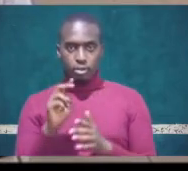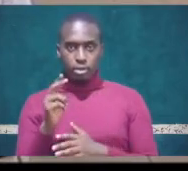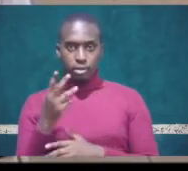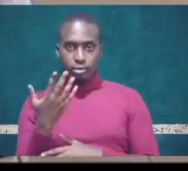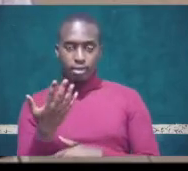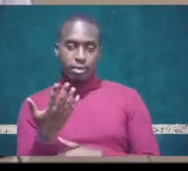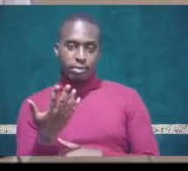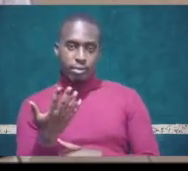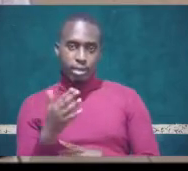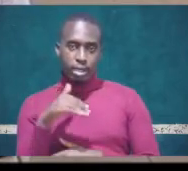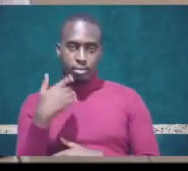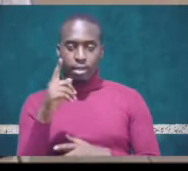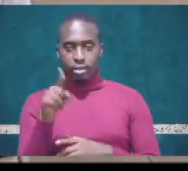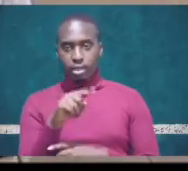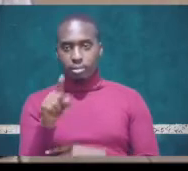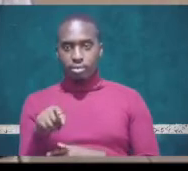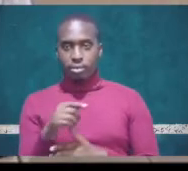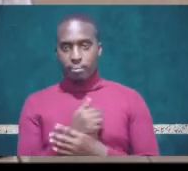1.25, then times